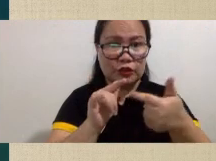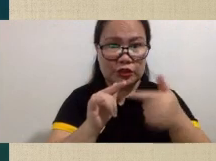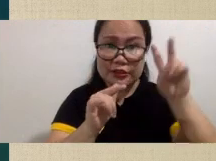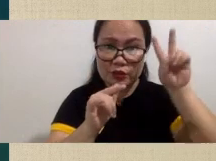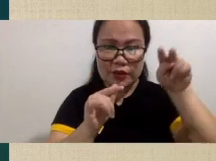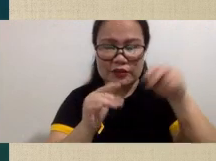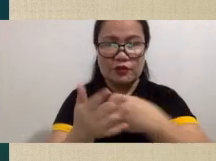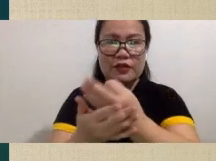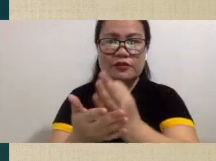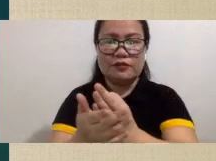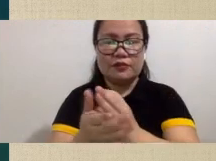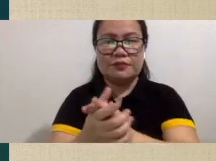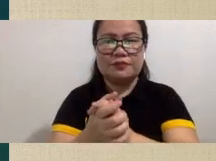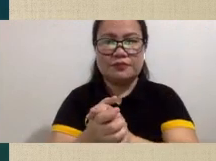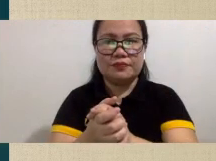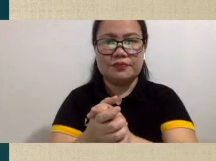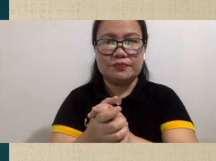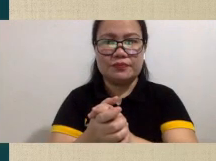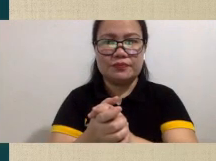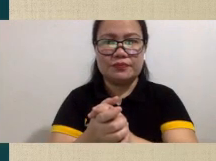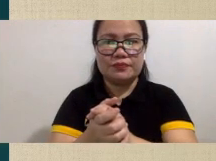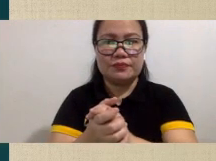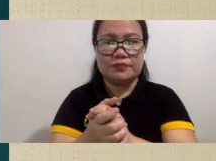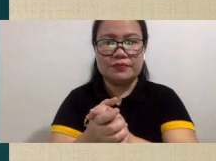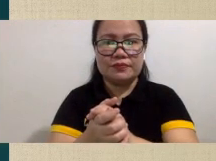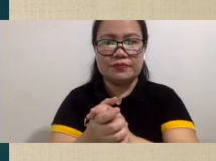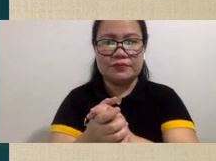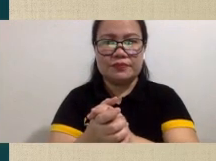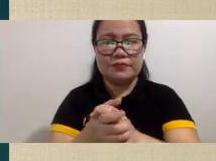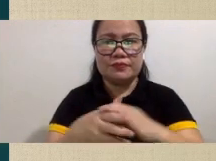now our factored form. Next.